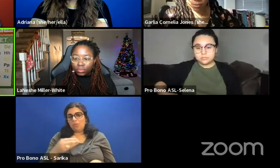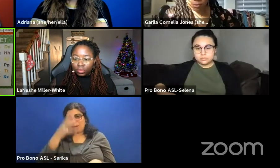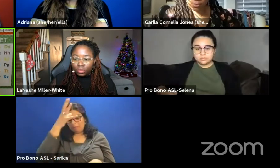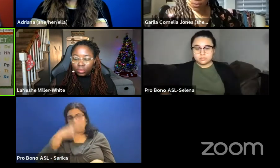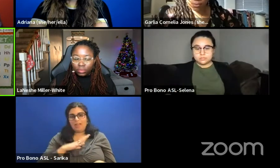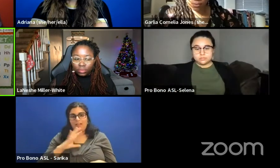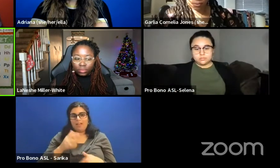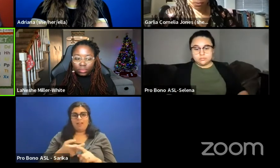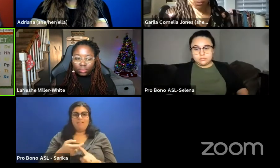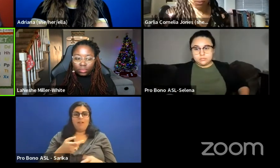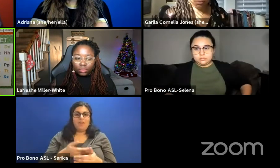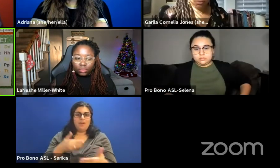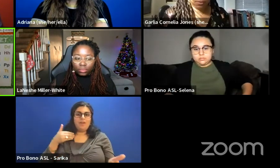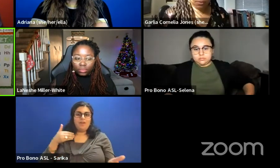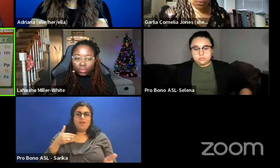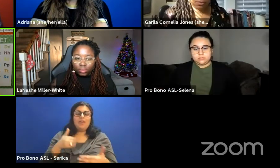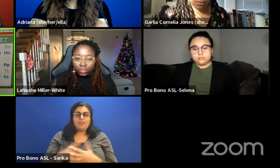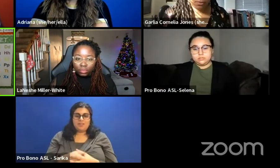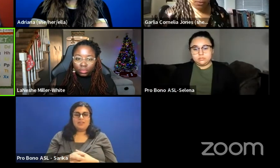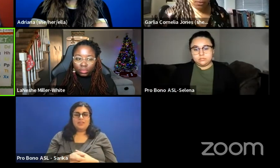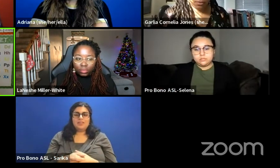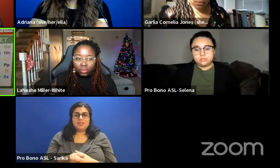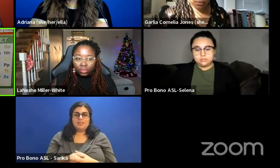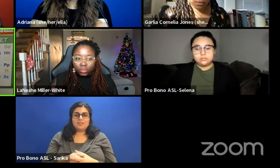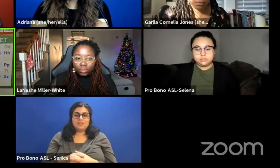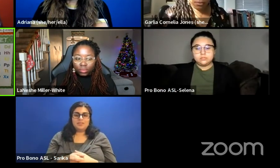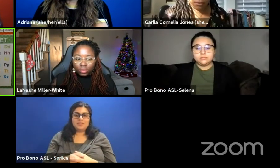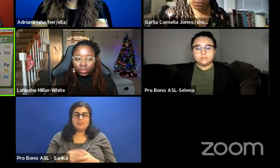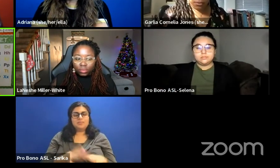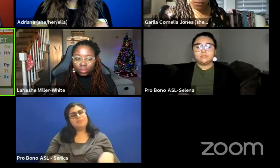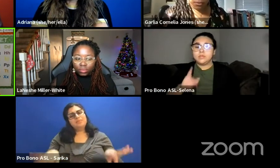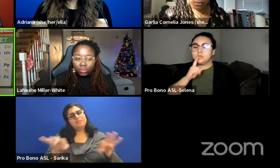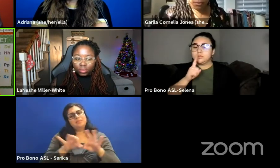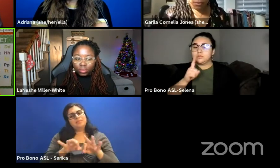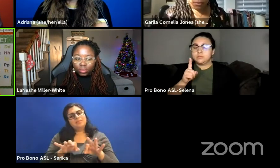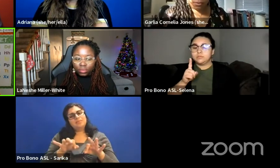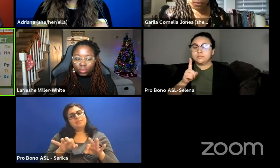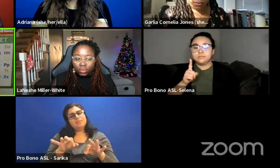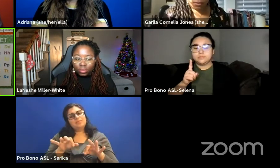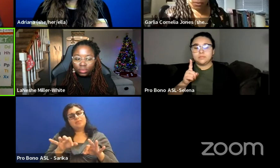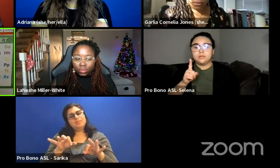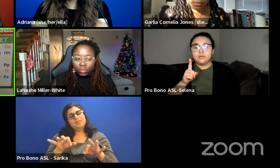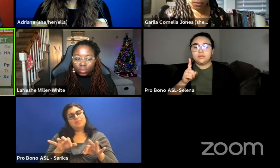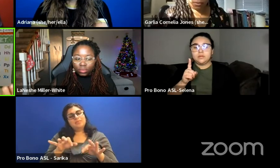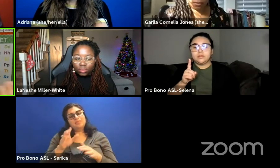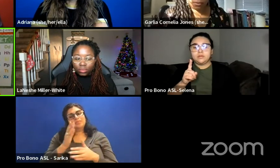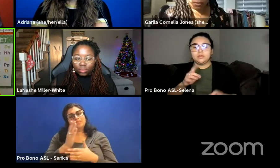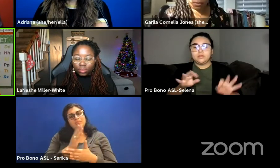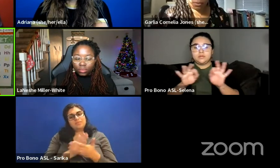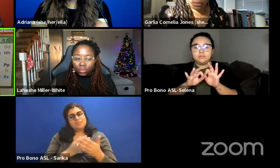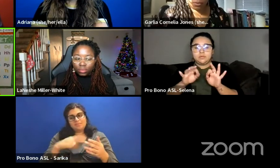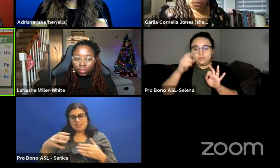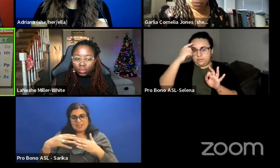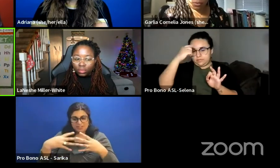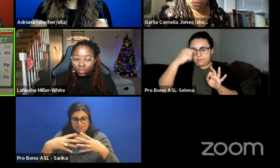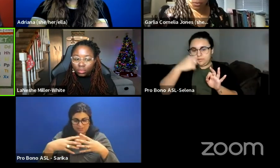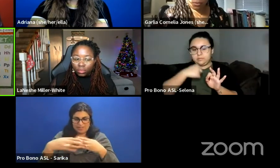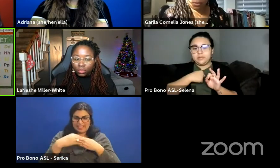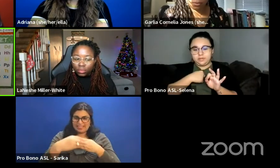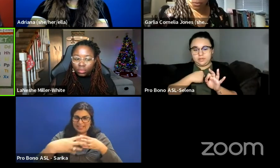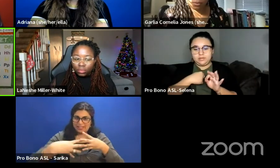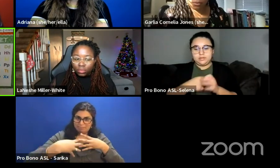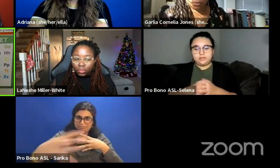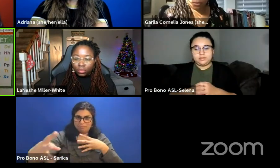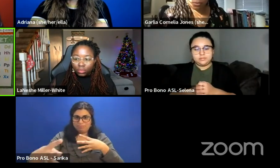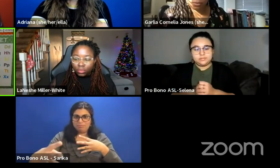think that, you know, it was important to me, like some of these trailblazers and you know, looking to people